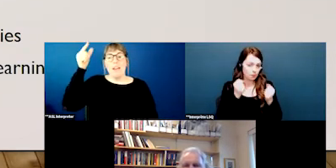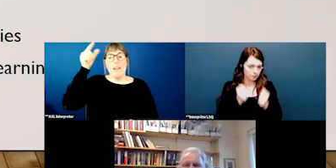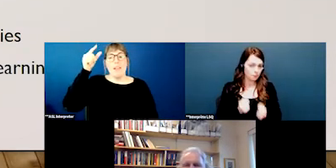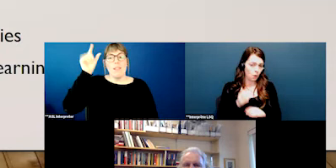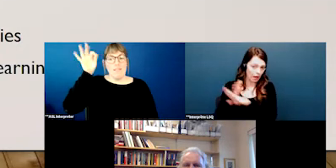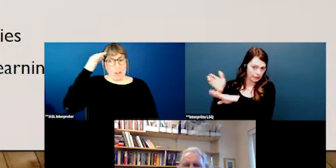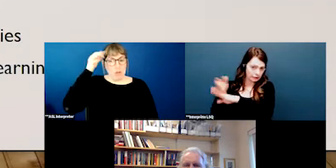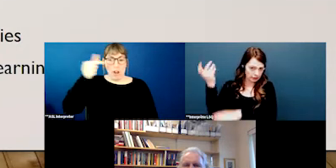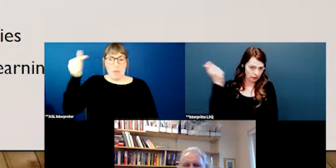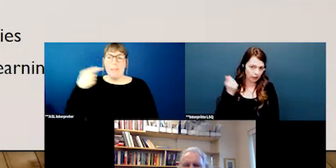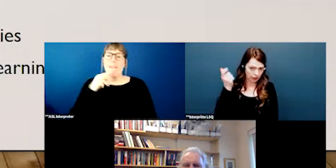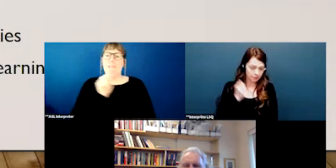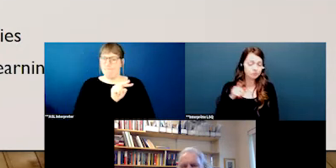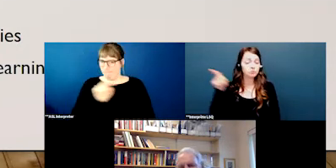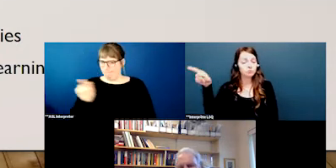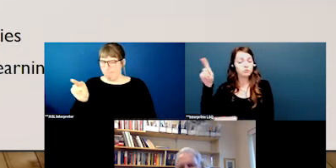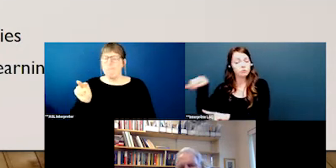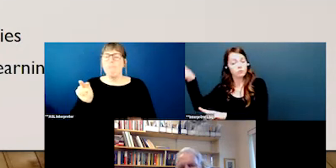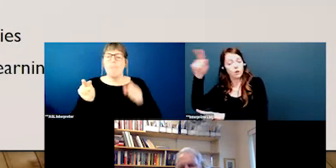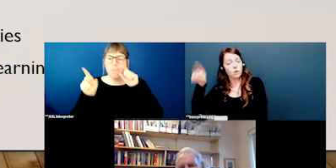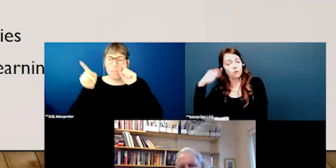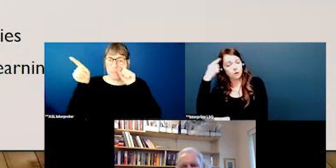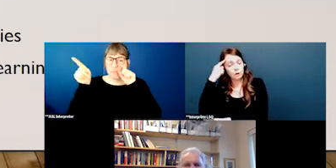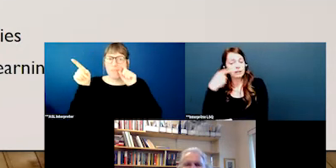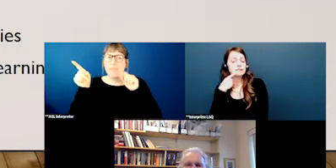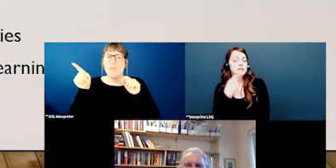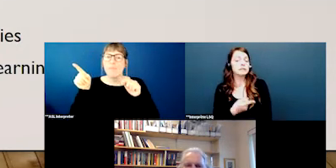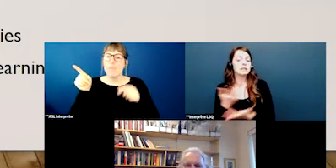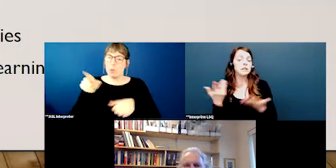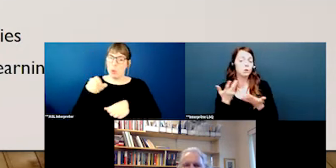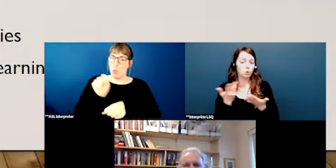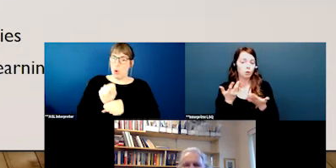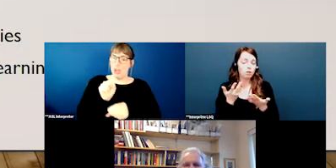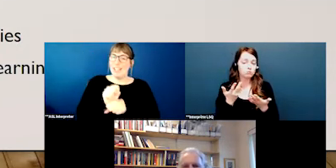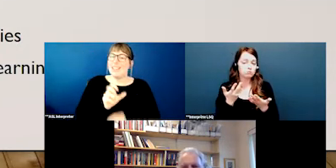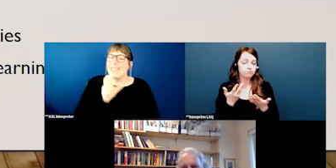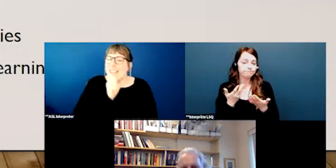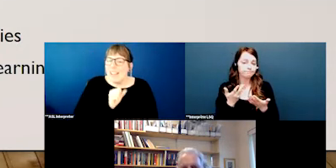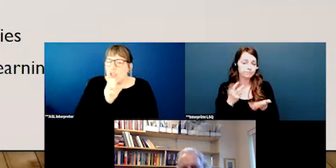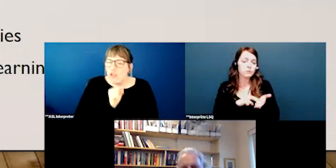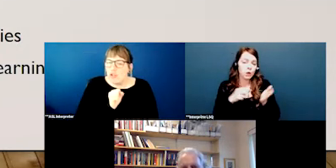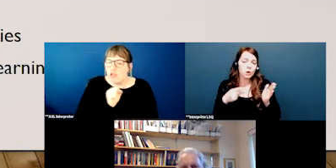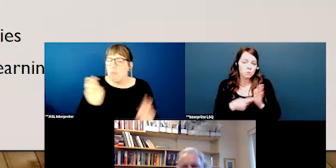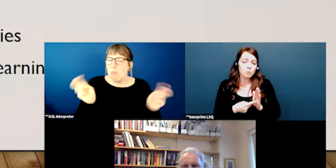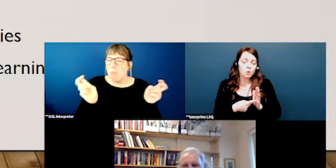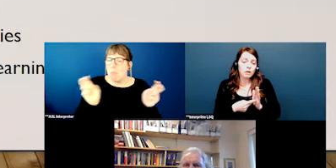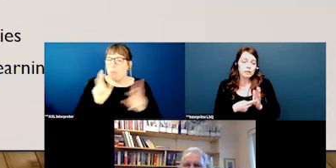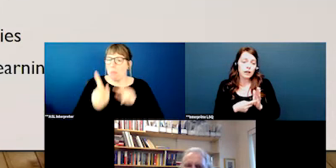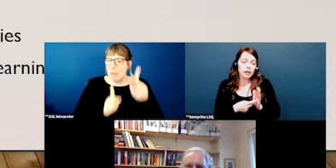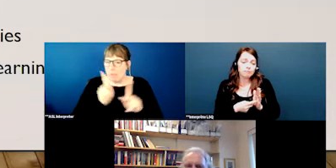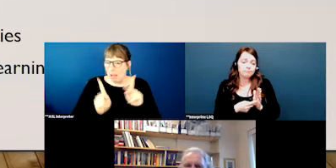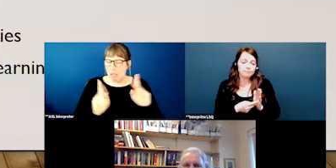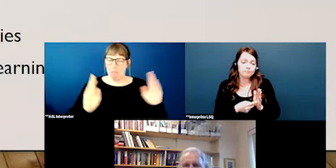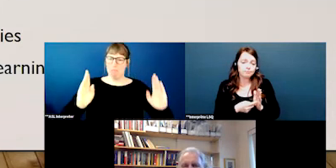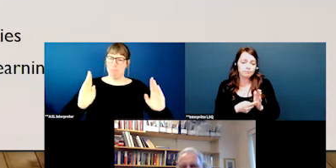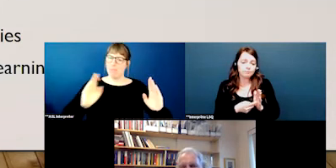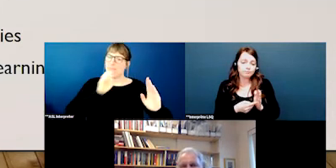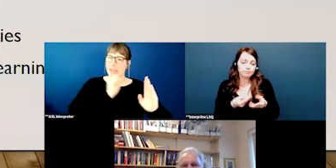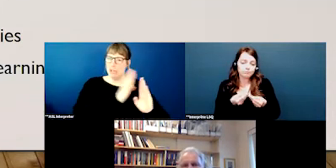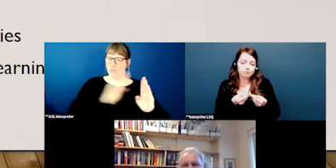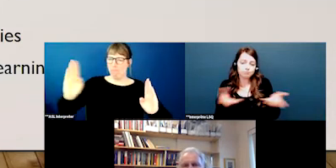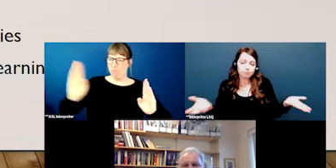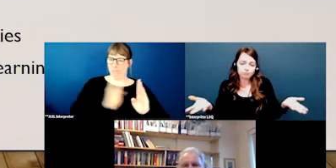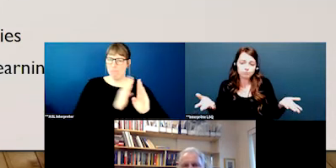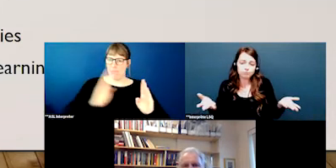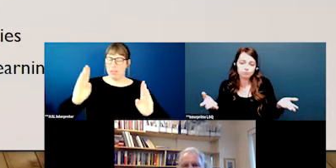it's intended for what they are referring to as working age people with disabilities. That